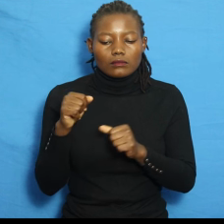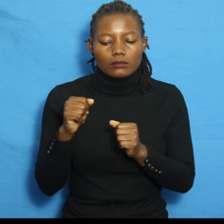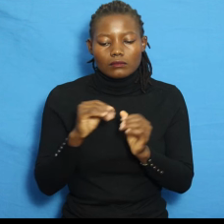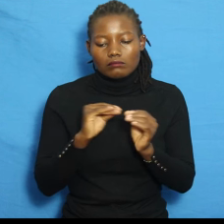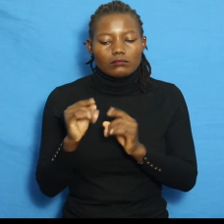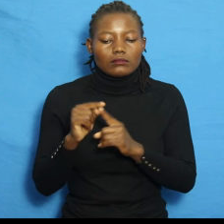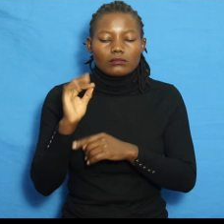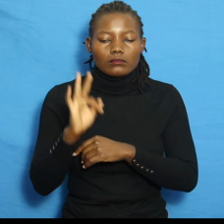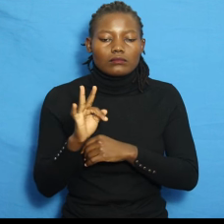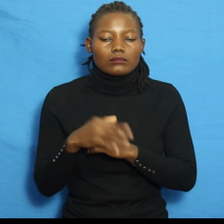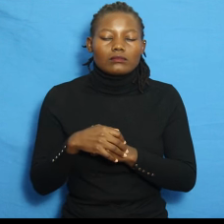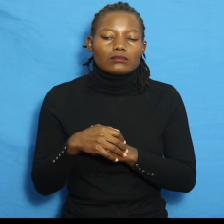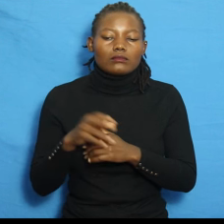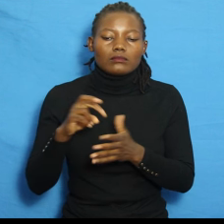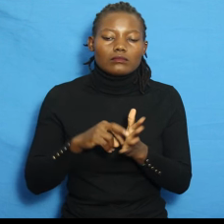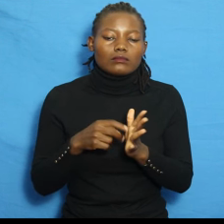go up to 3.